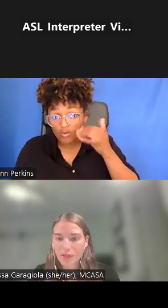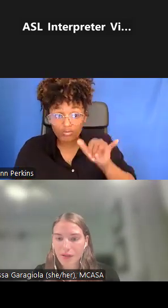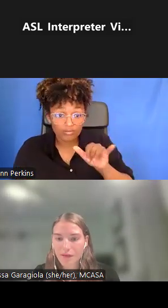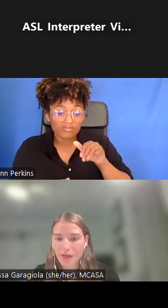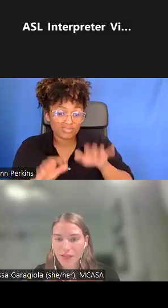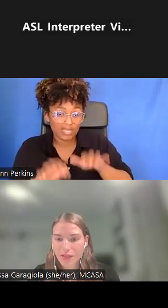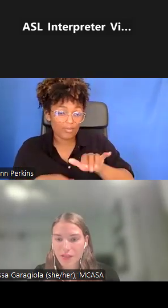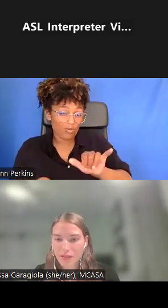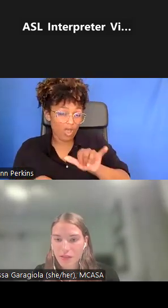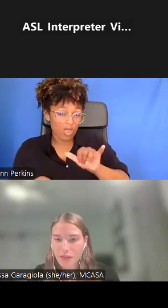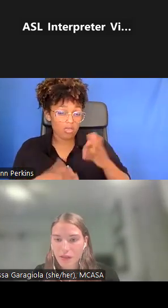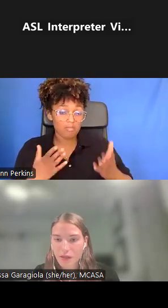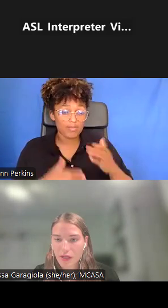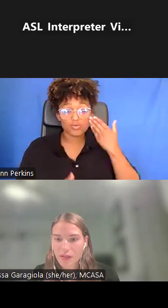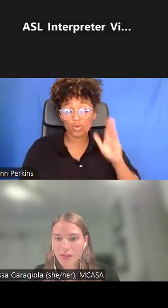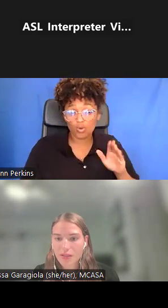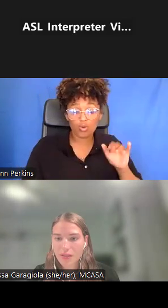Awesome. So I'm seeing a lot of yeses.